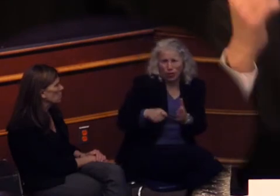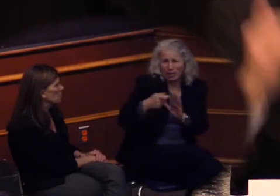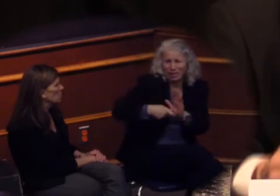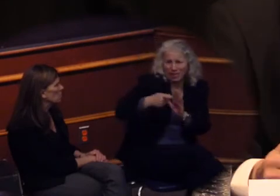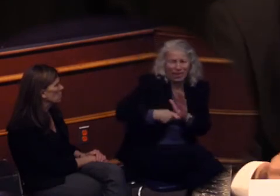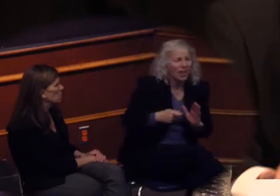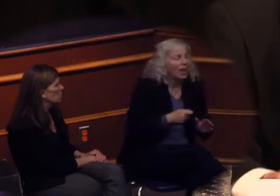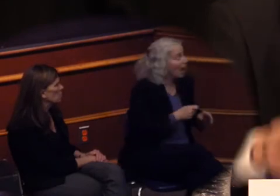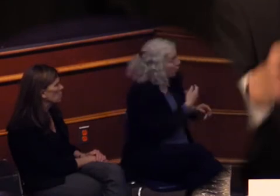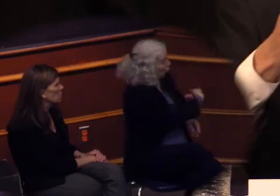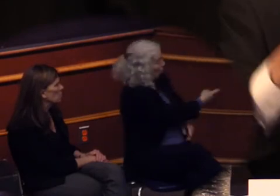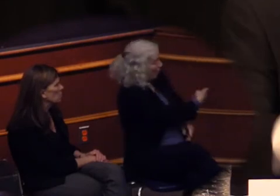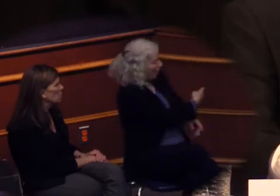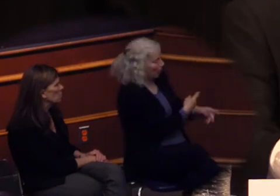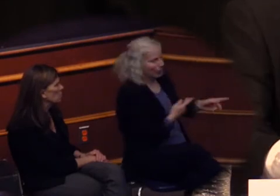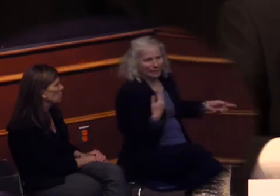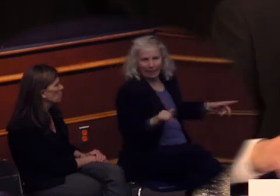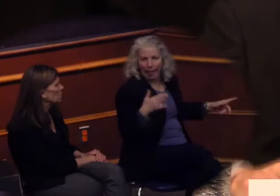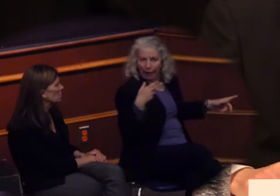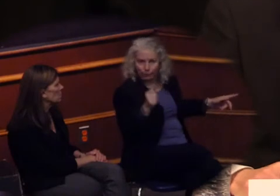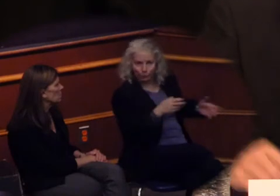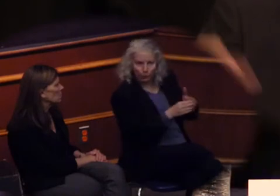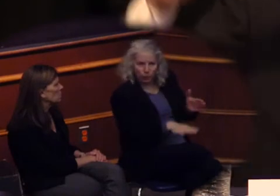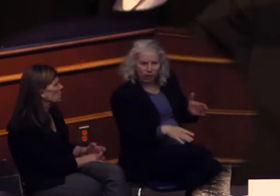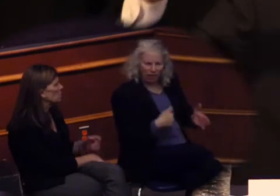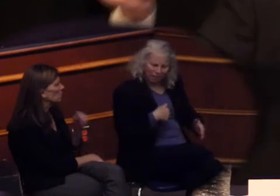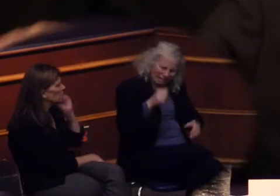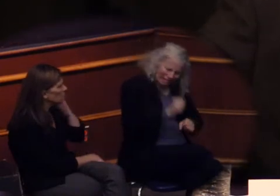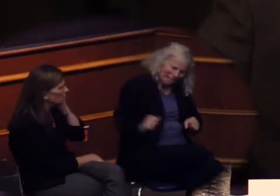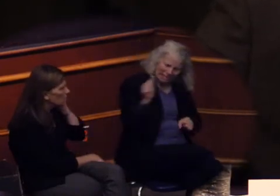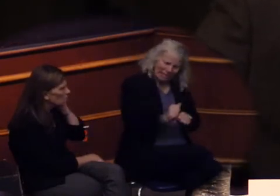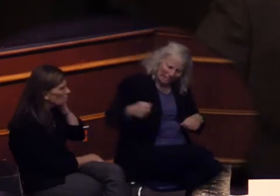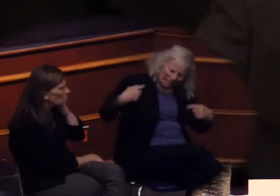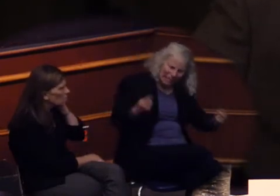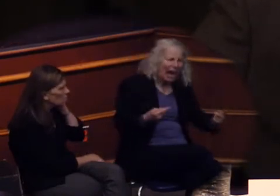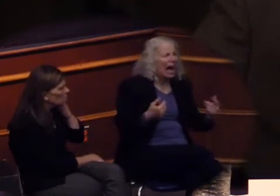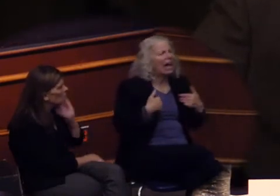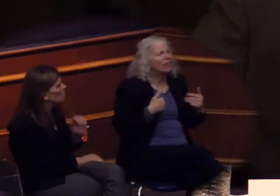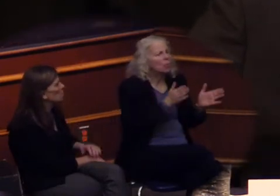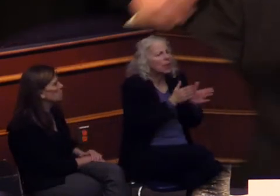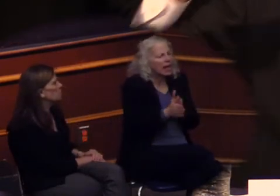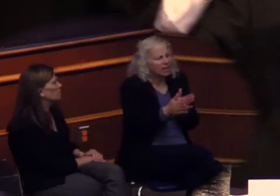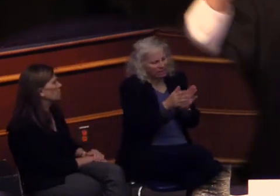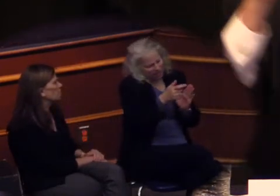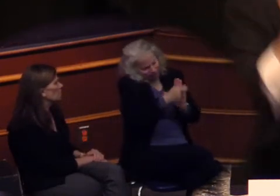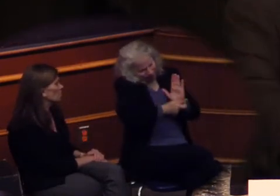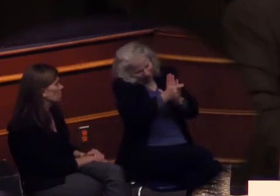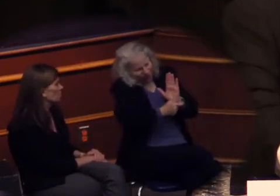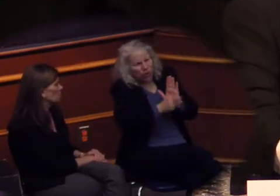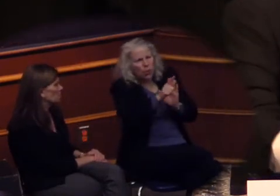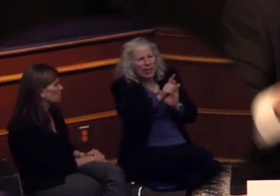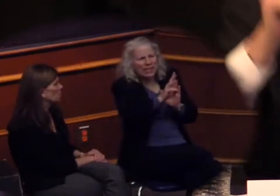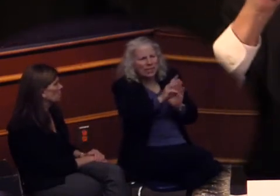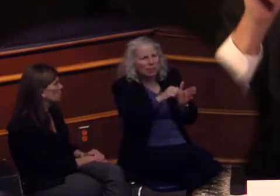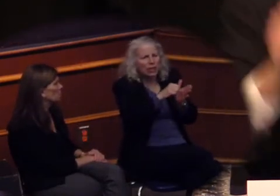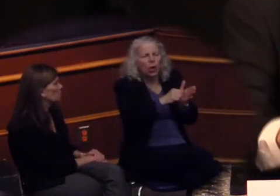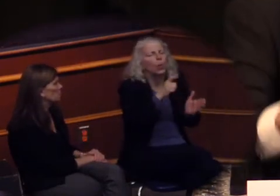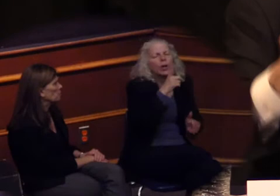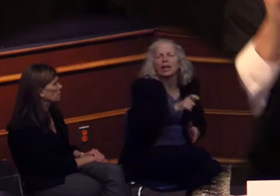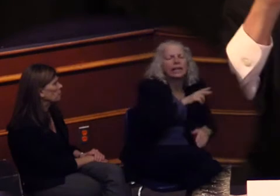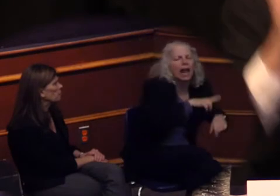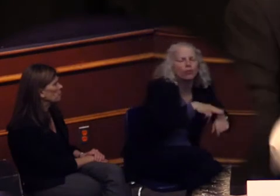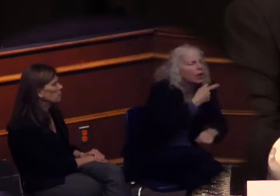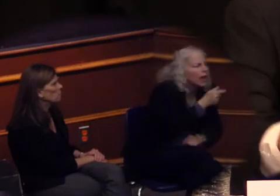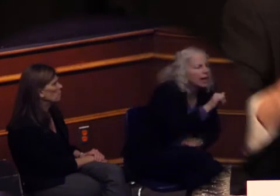on it relentlessly. I have put out a 26-page plan. We do not need any more natural gas. This is a fraud. This is a